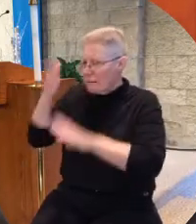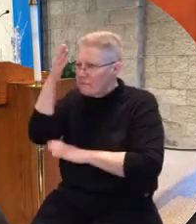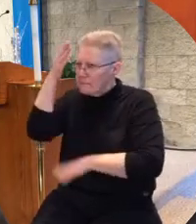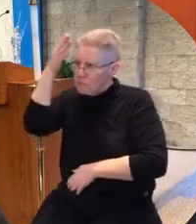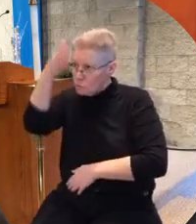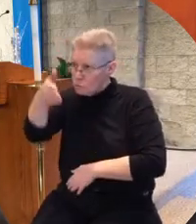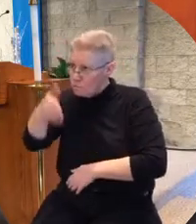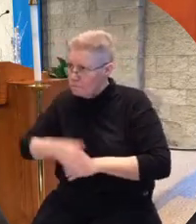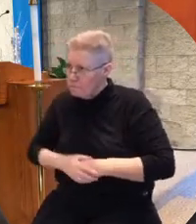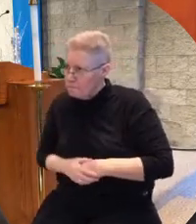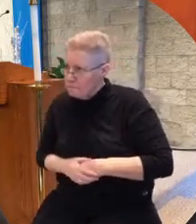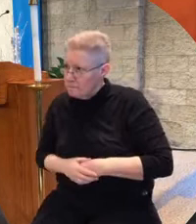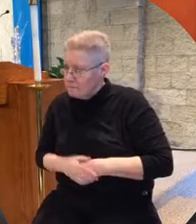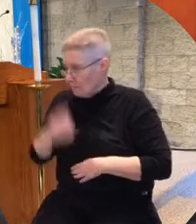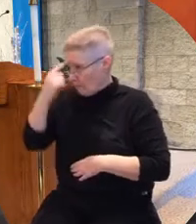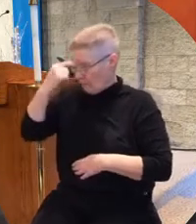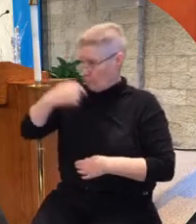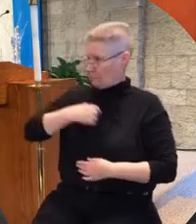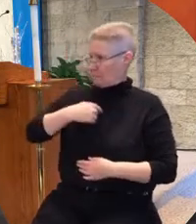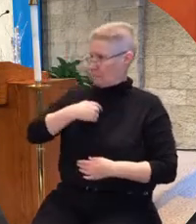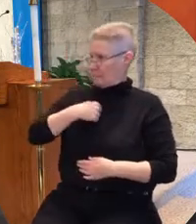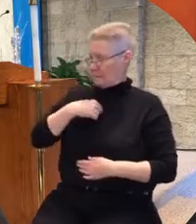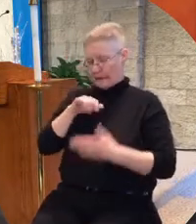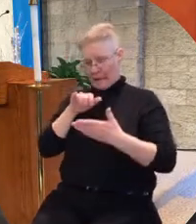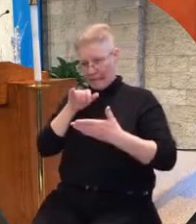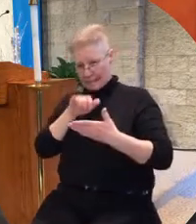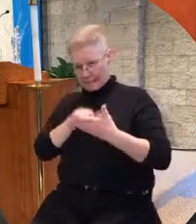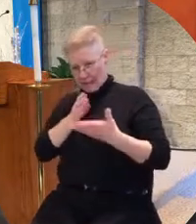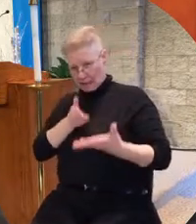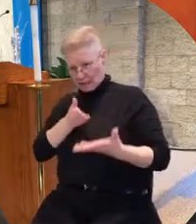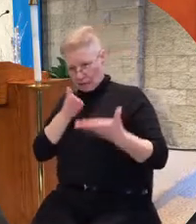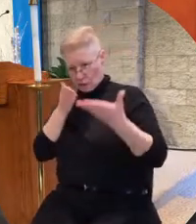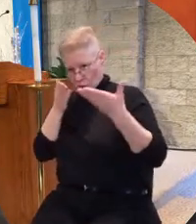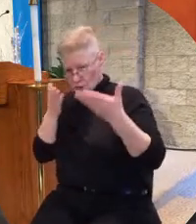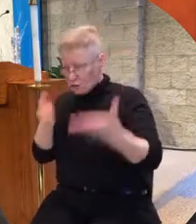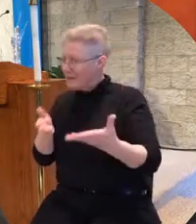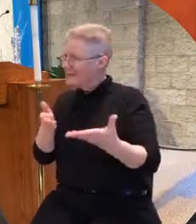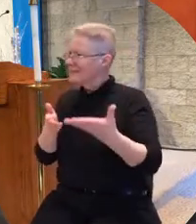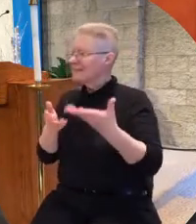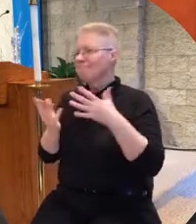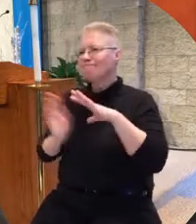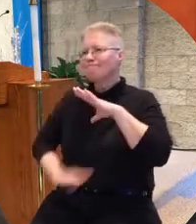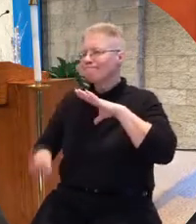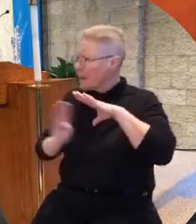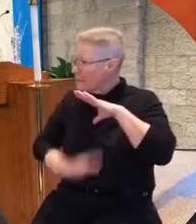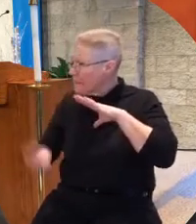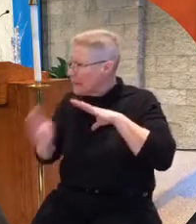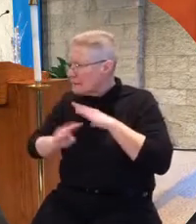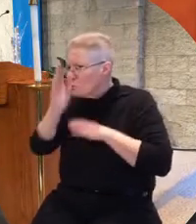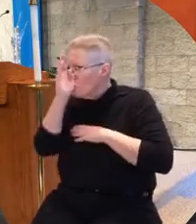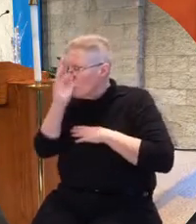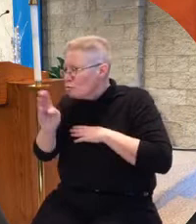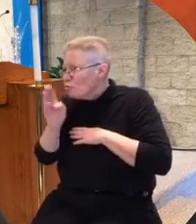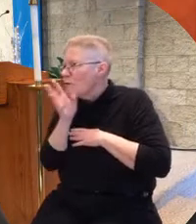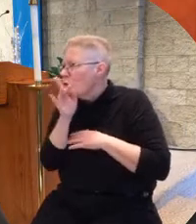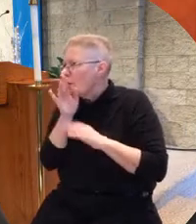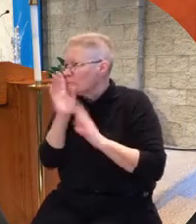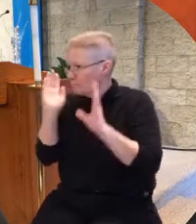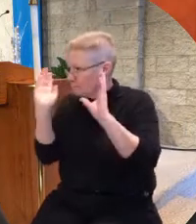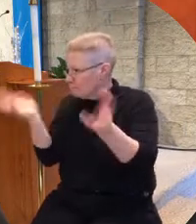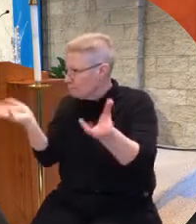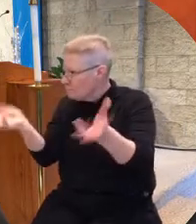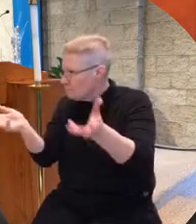me, that suggests a basis in straight talk, back to our roots thinking, and